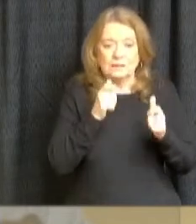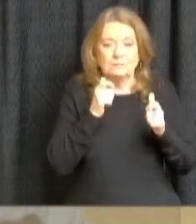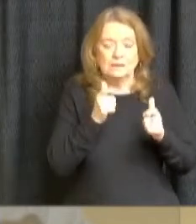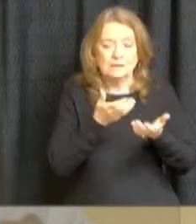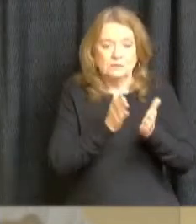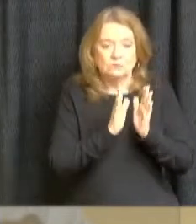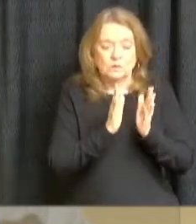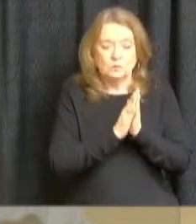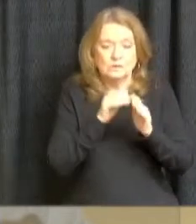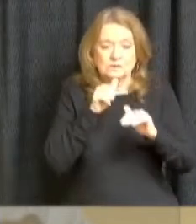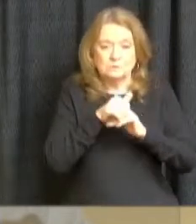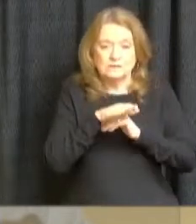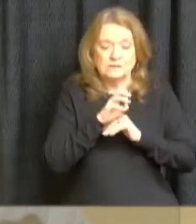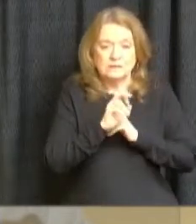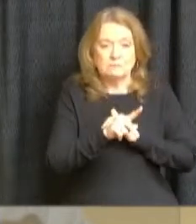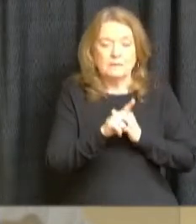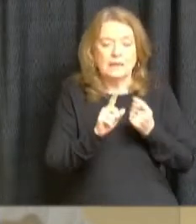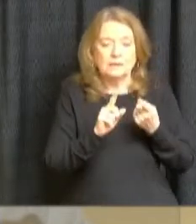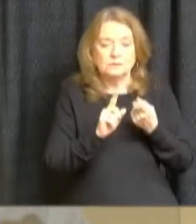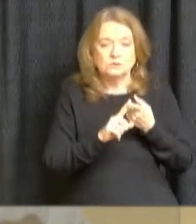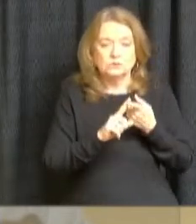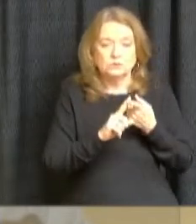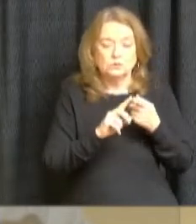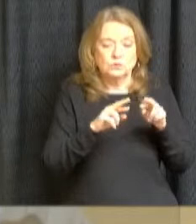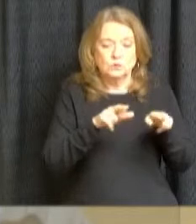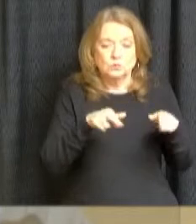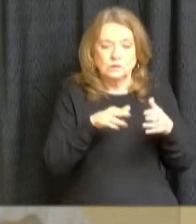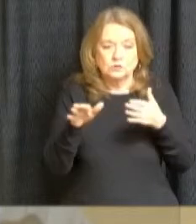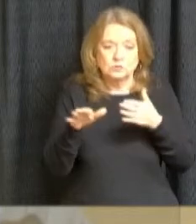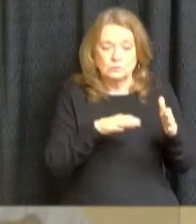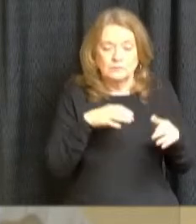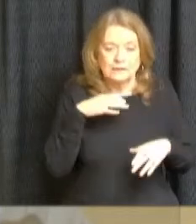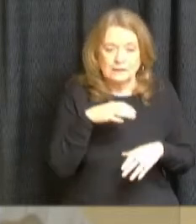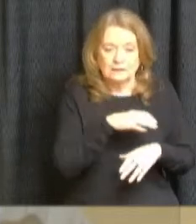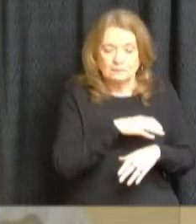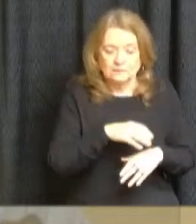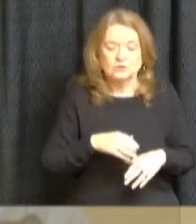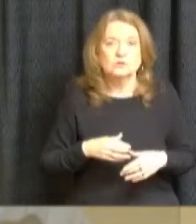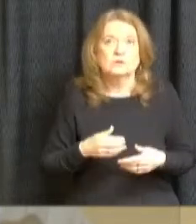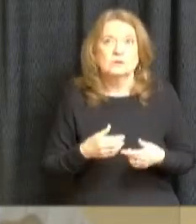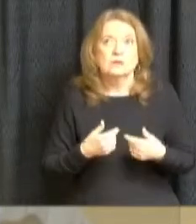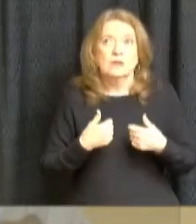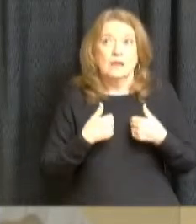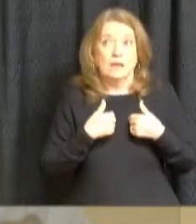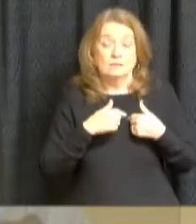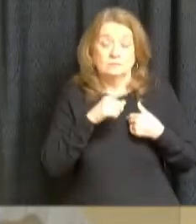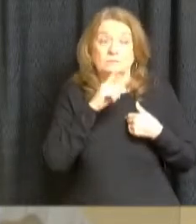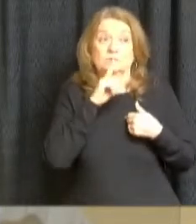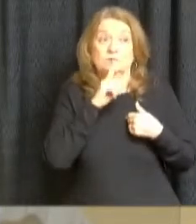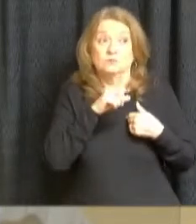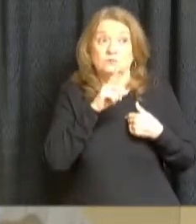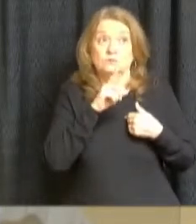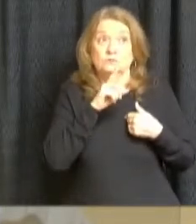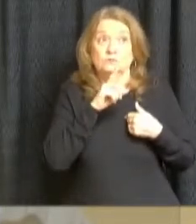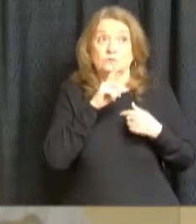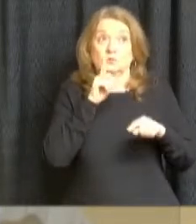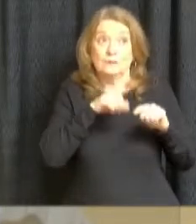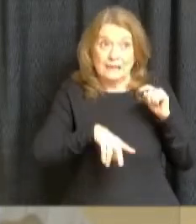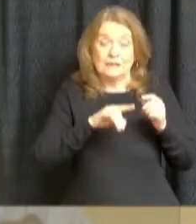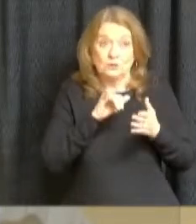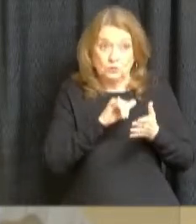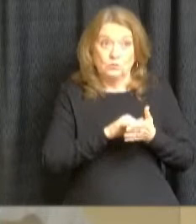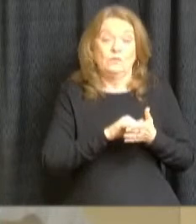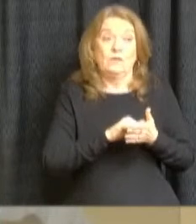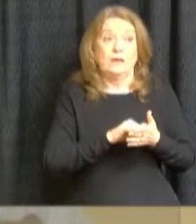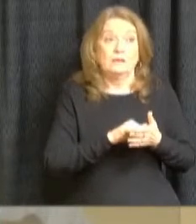request to have it sent back to the Regional Planning Commission. I'm quite certain you actually can't do that. What